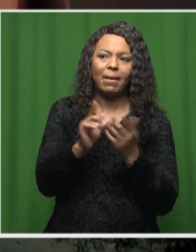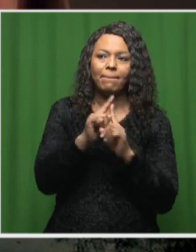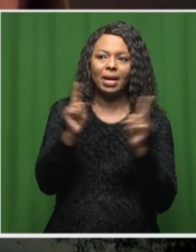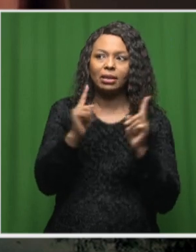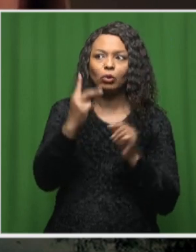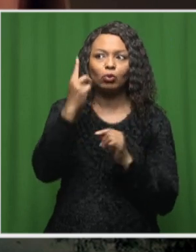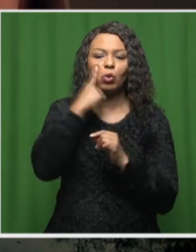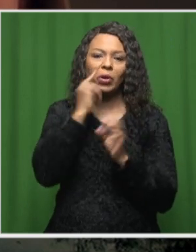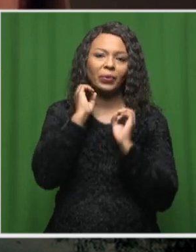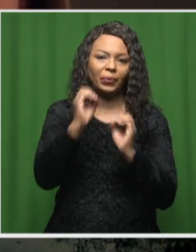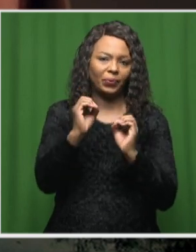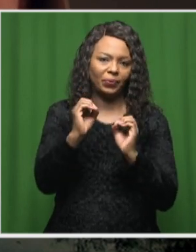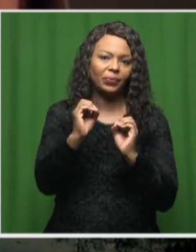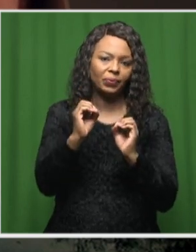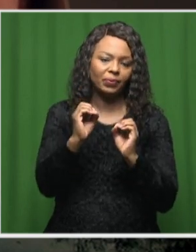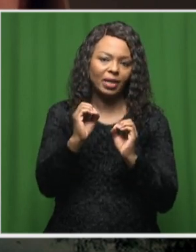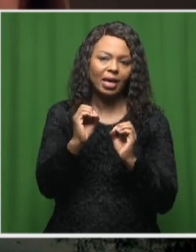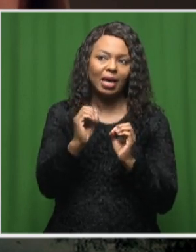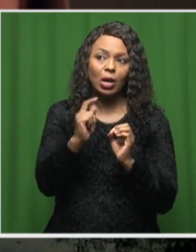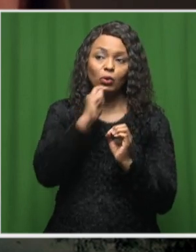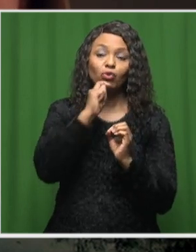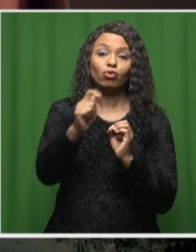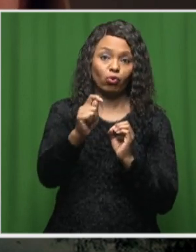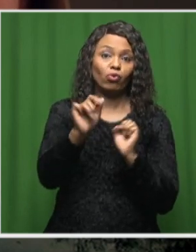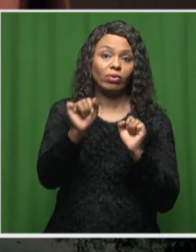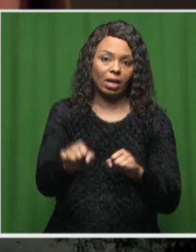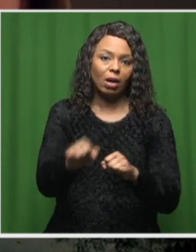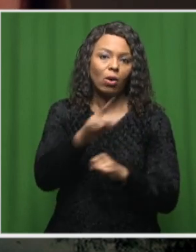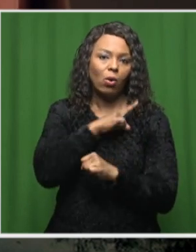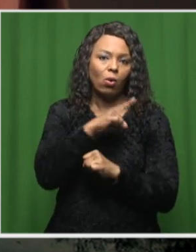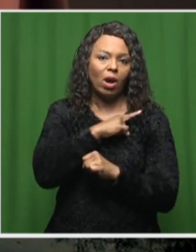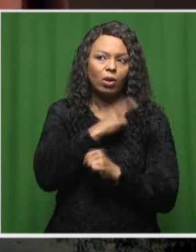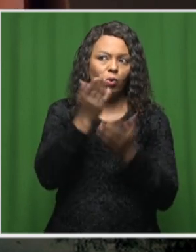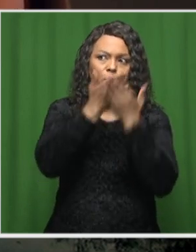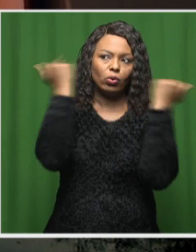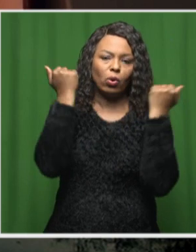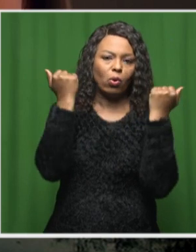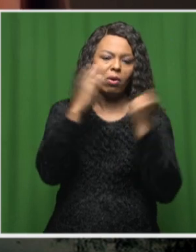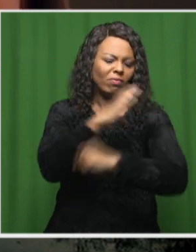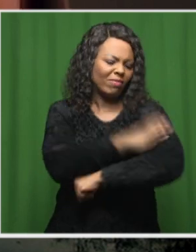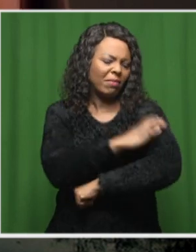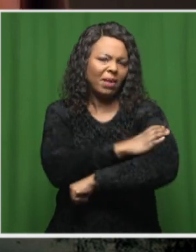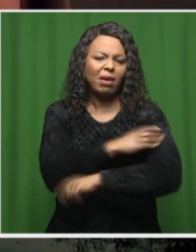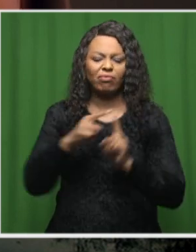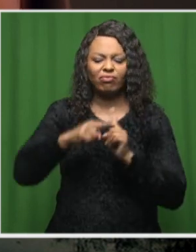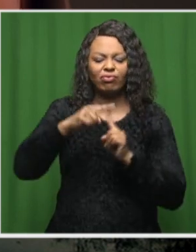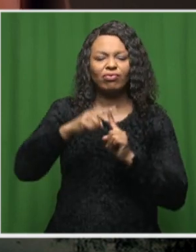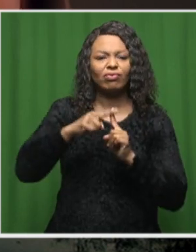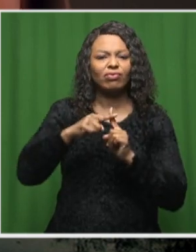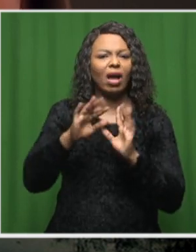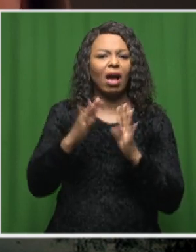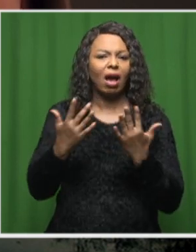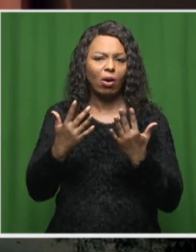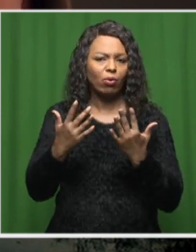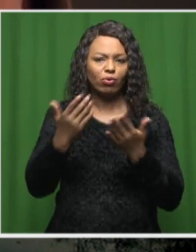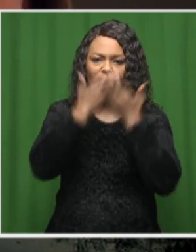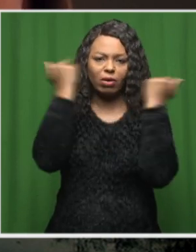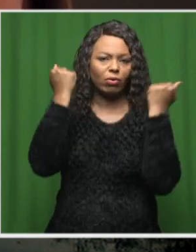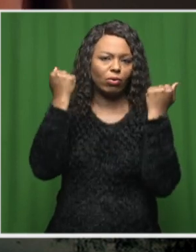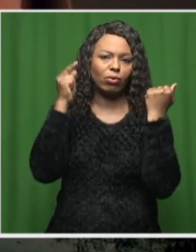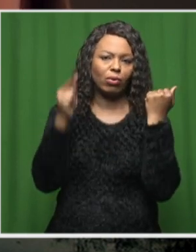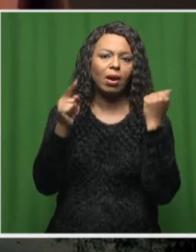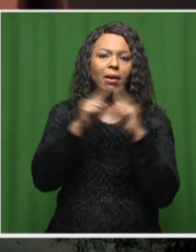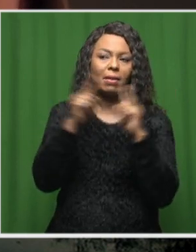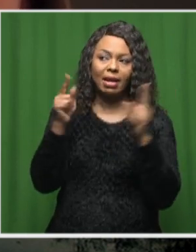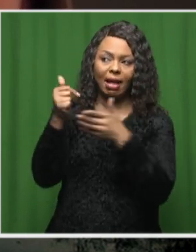more truth put to it, because you don't really ever know what your blood pressure is. But perhaps you can help us, unless you have